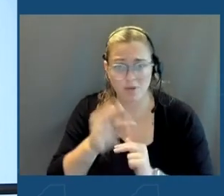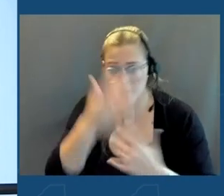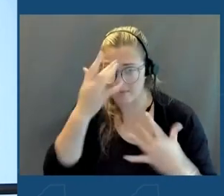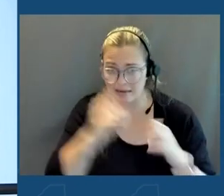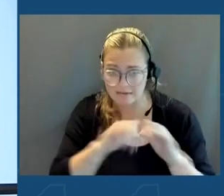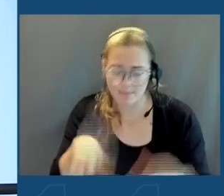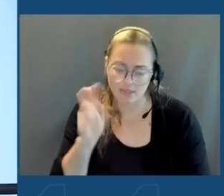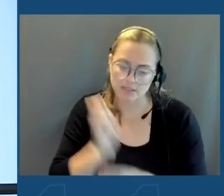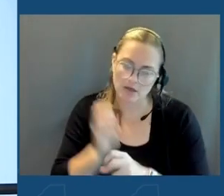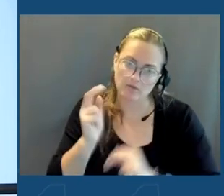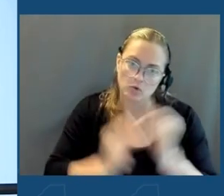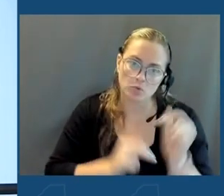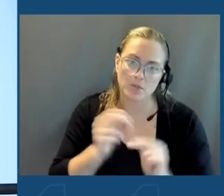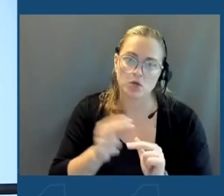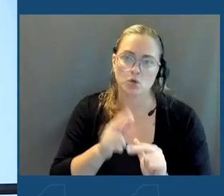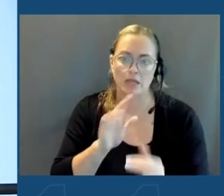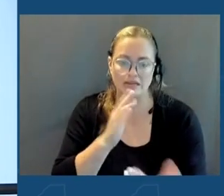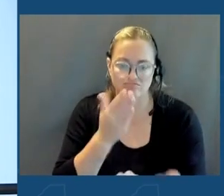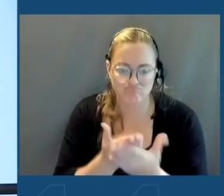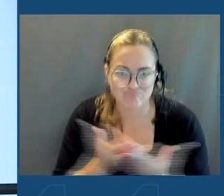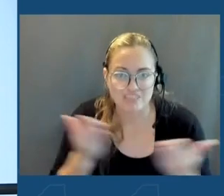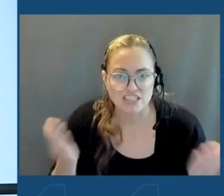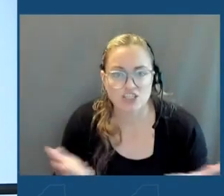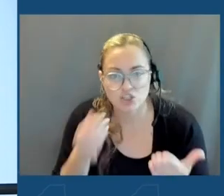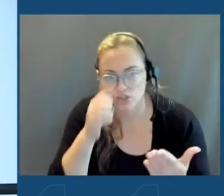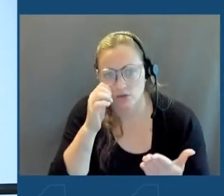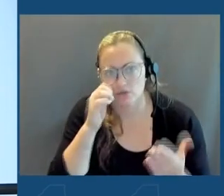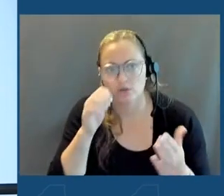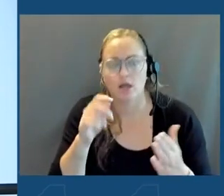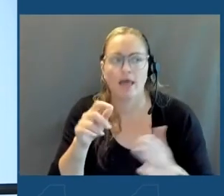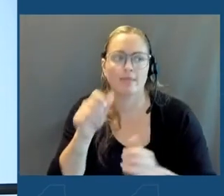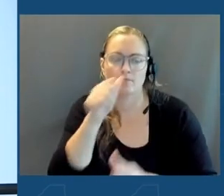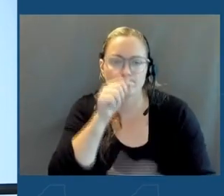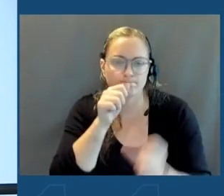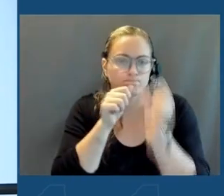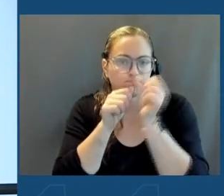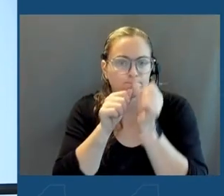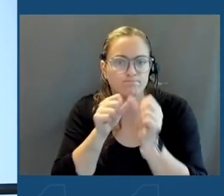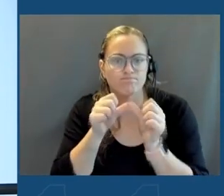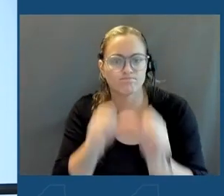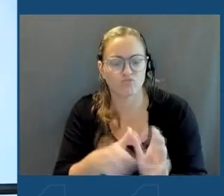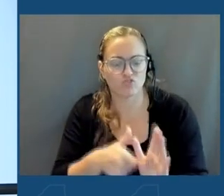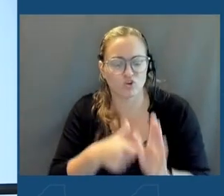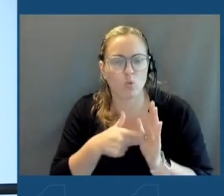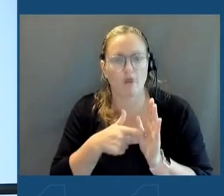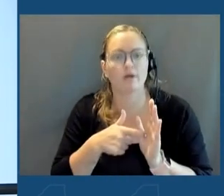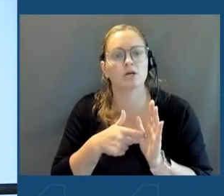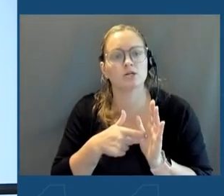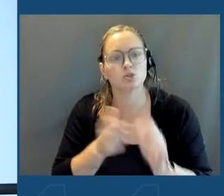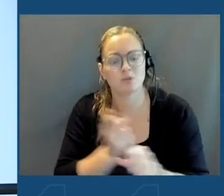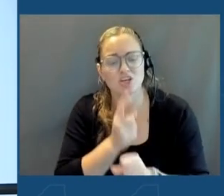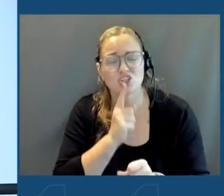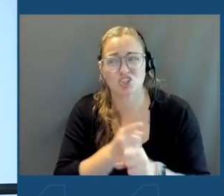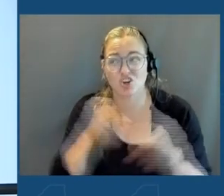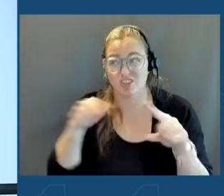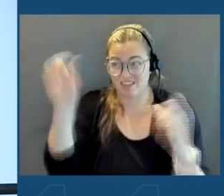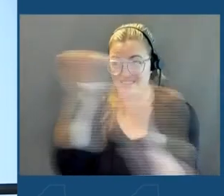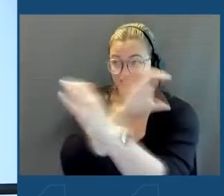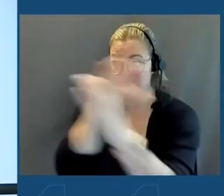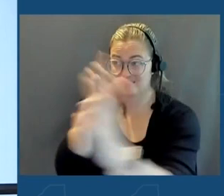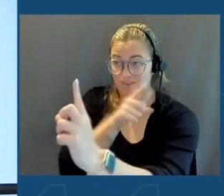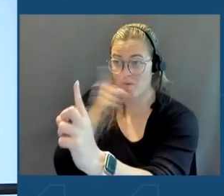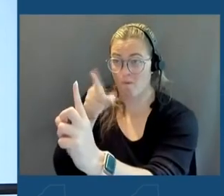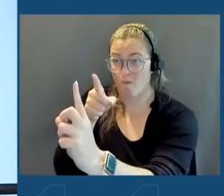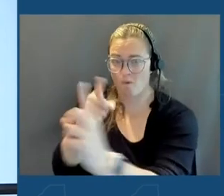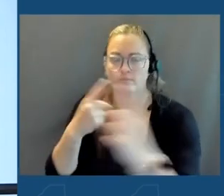and to get them here. And the perseverance that was required to make this vision a reality.